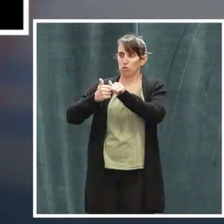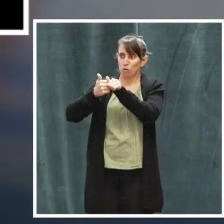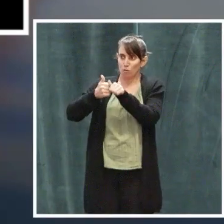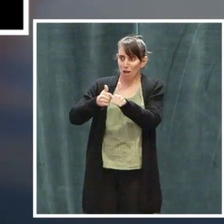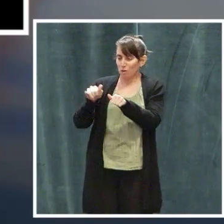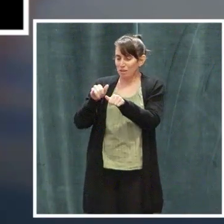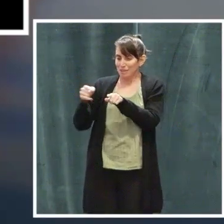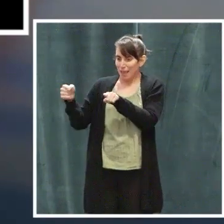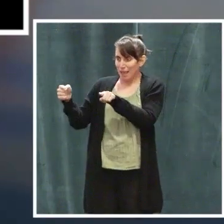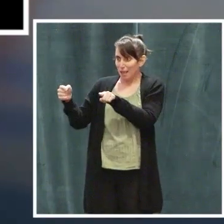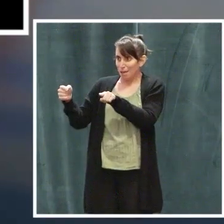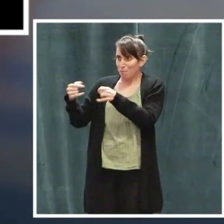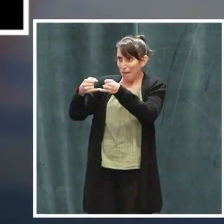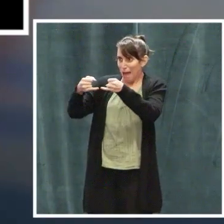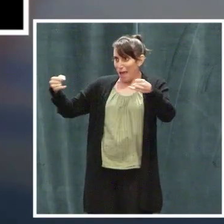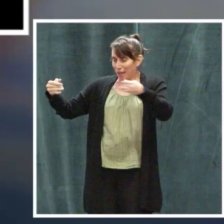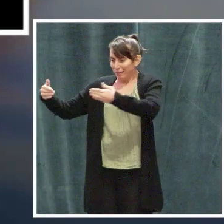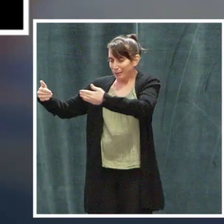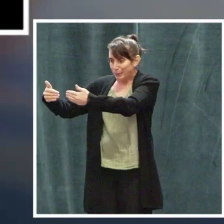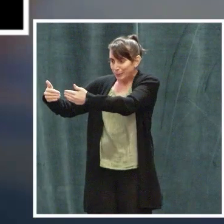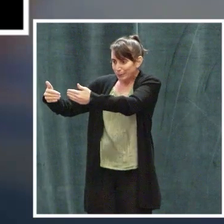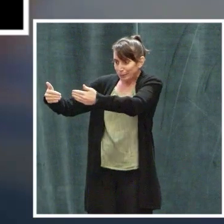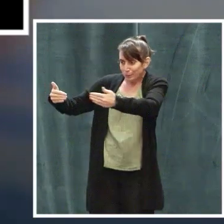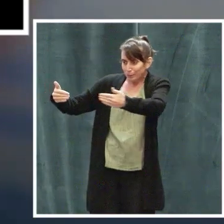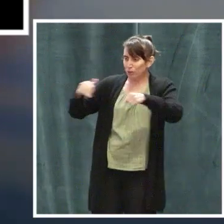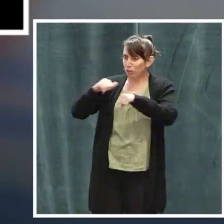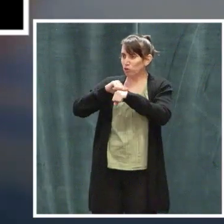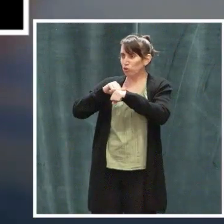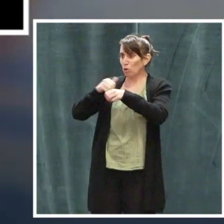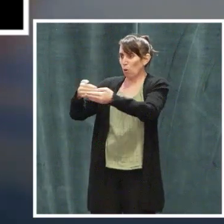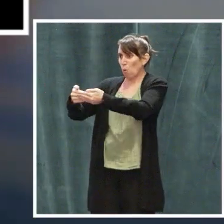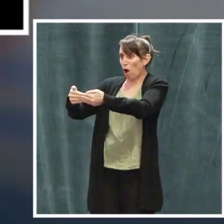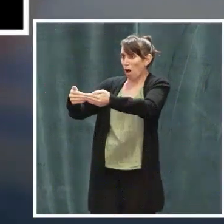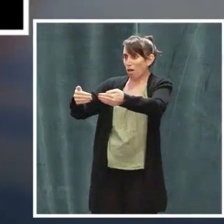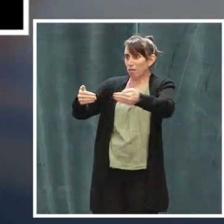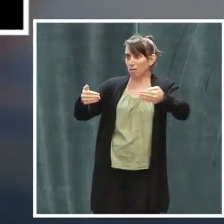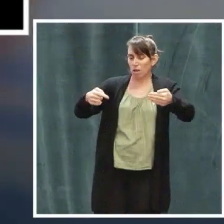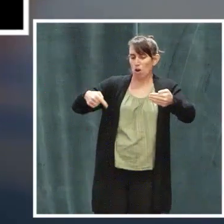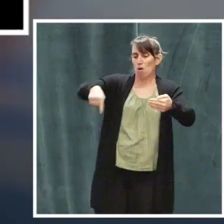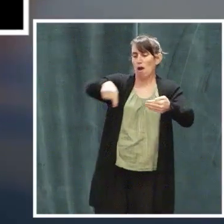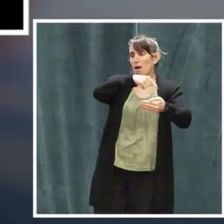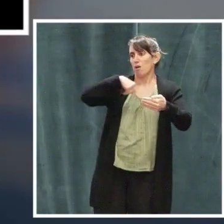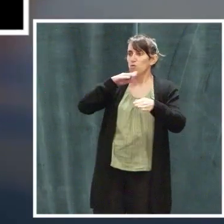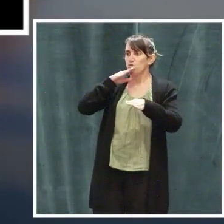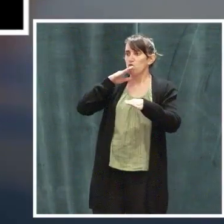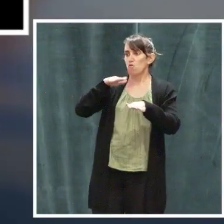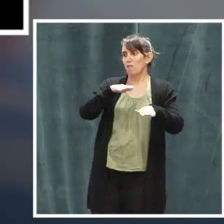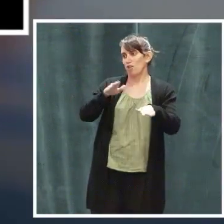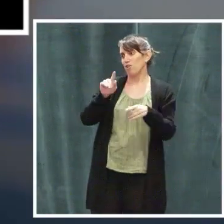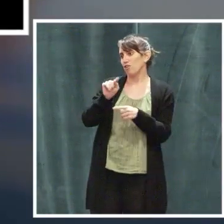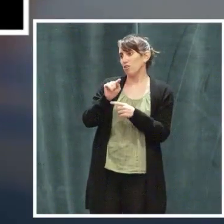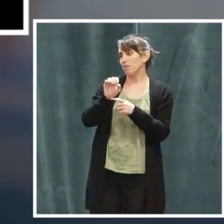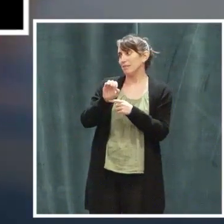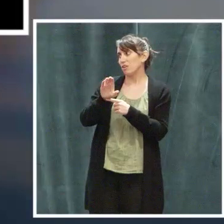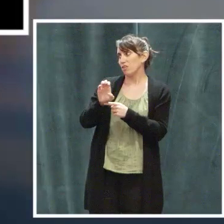existing stone wall along River Terrace. It's offset a little bit. It won't be